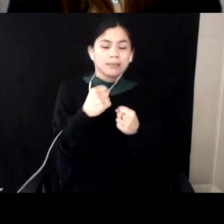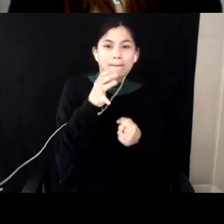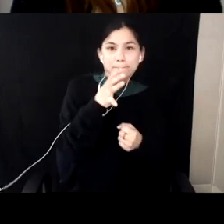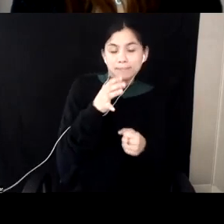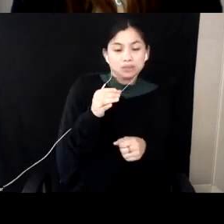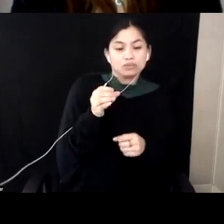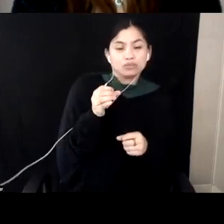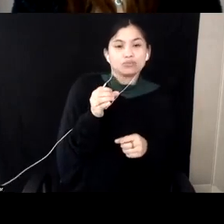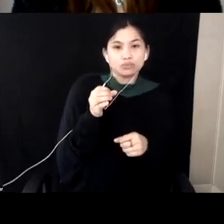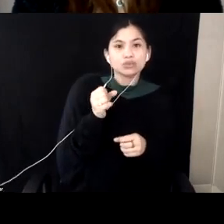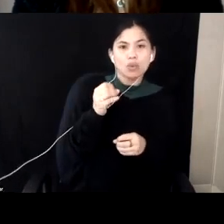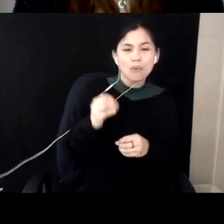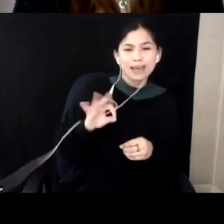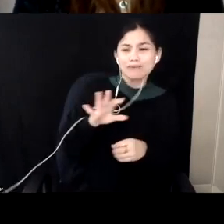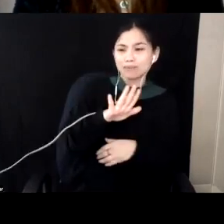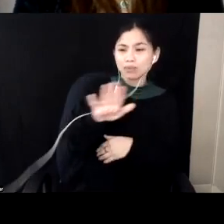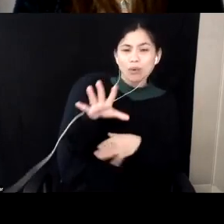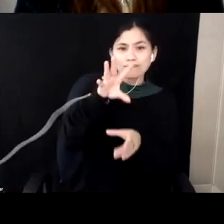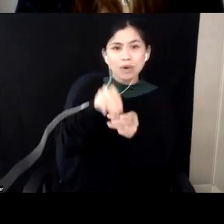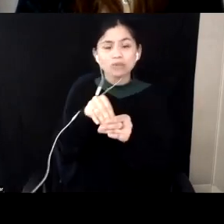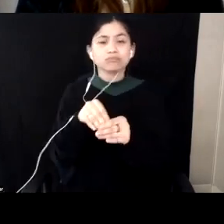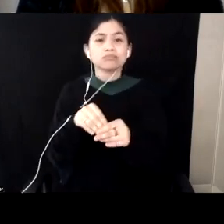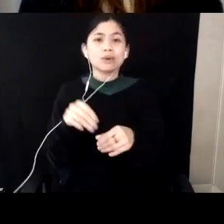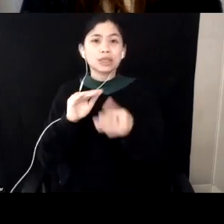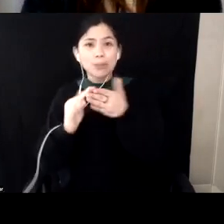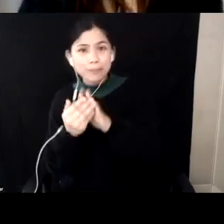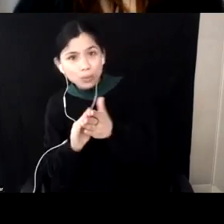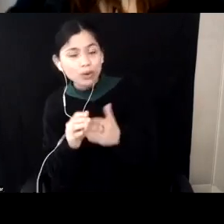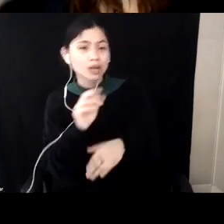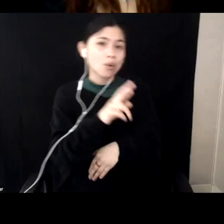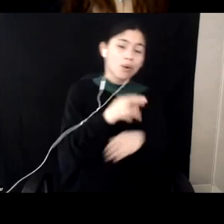part of the community, or